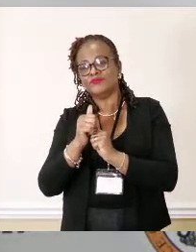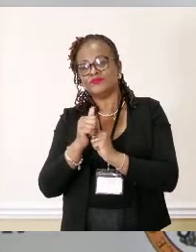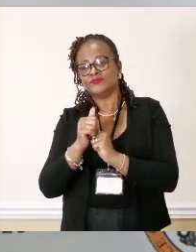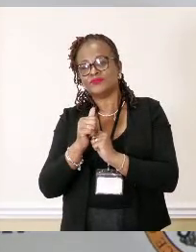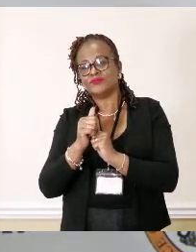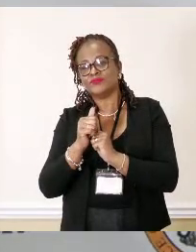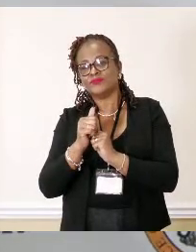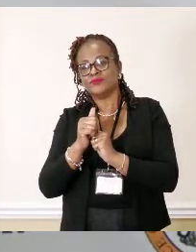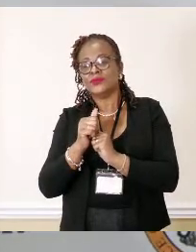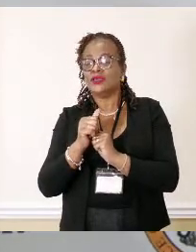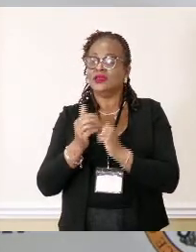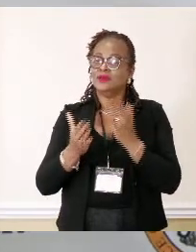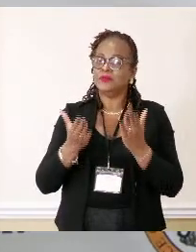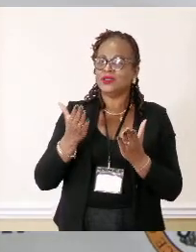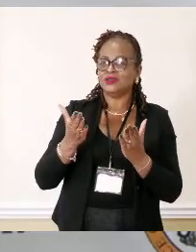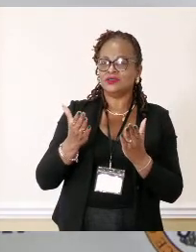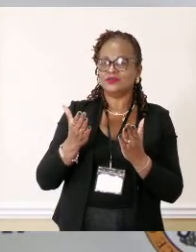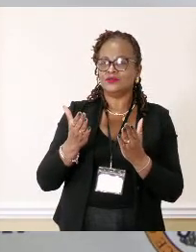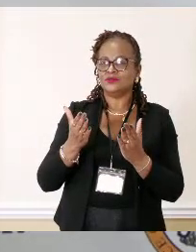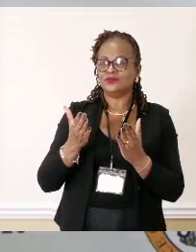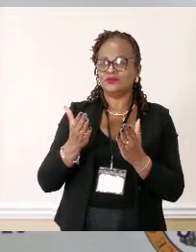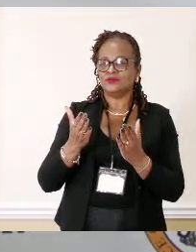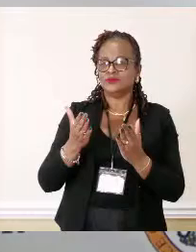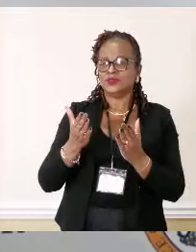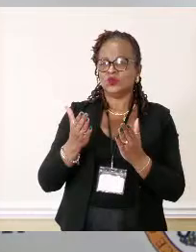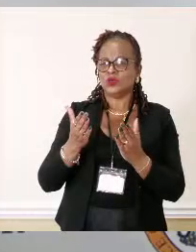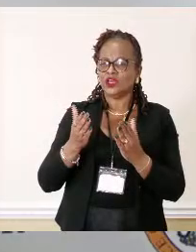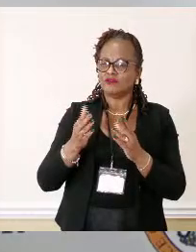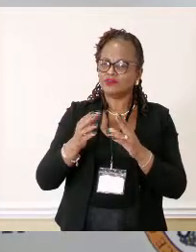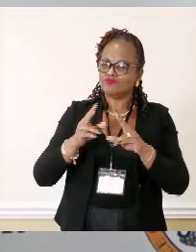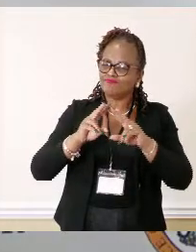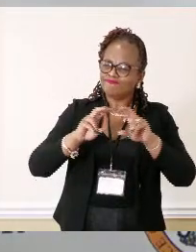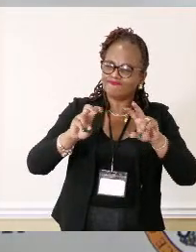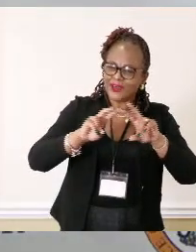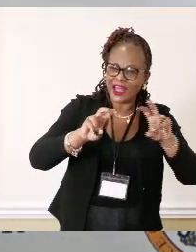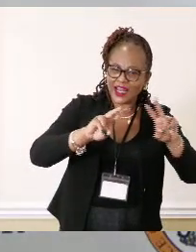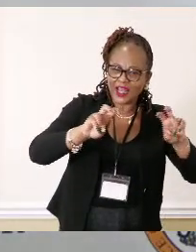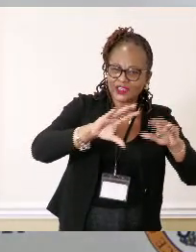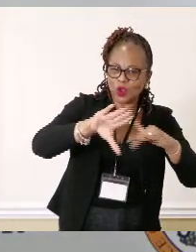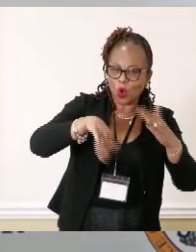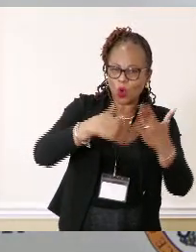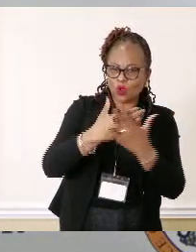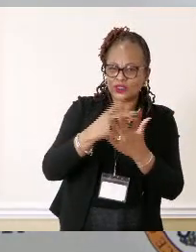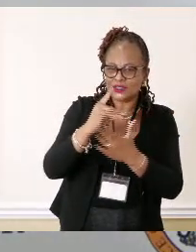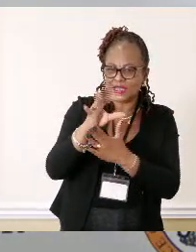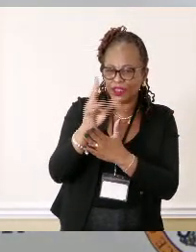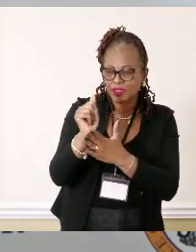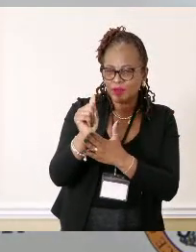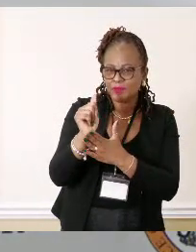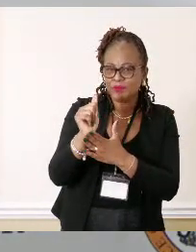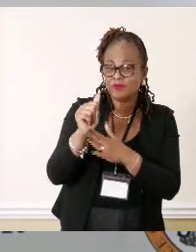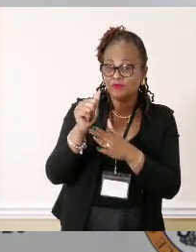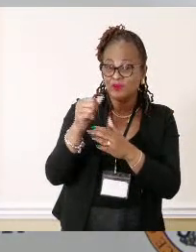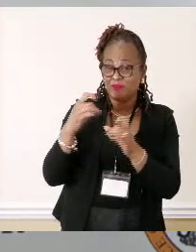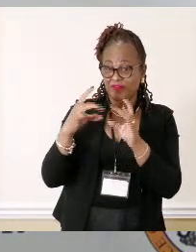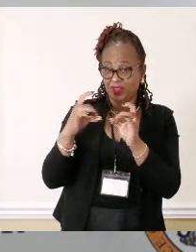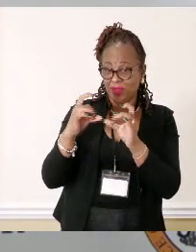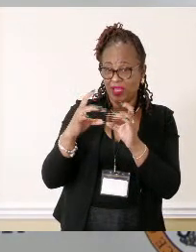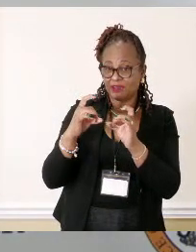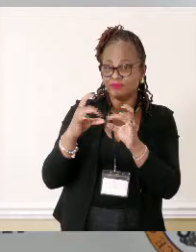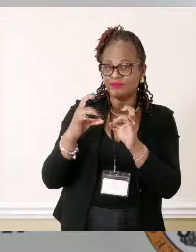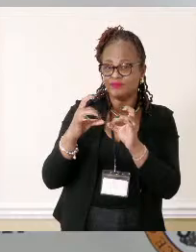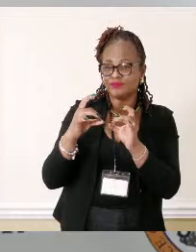Yes, just from the feedback that we've gotten, we haven't analyzed all the data, but from the feedback we get